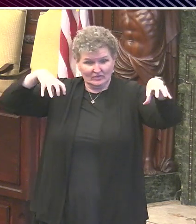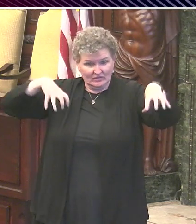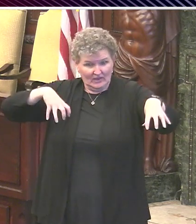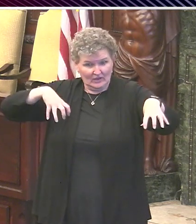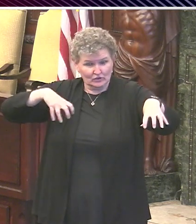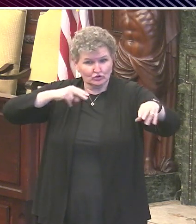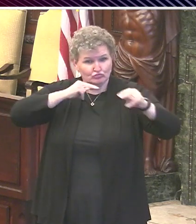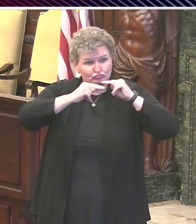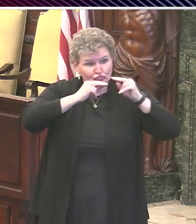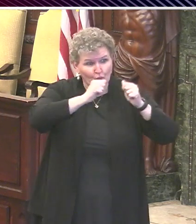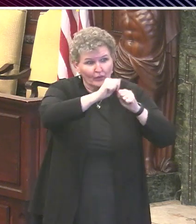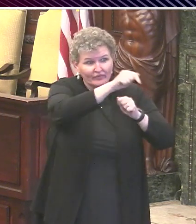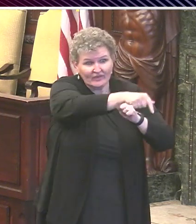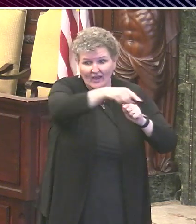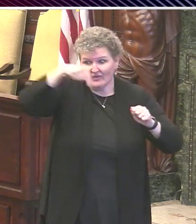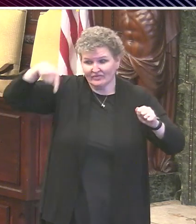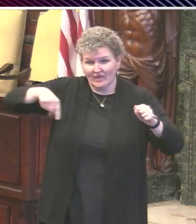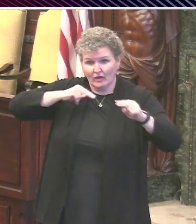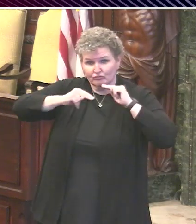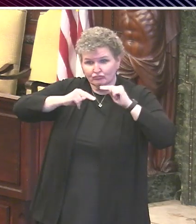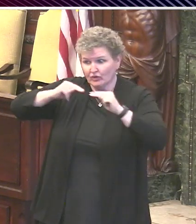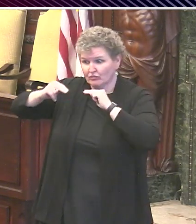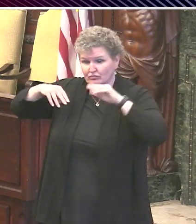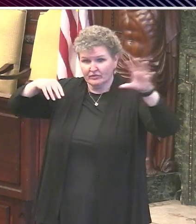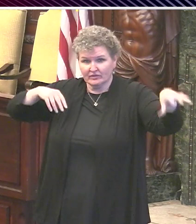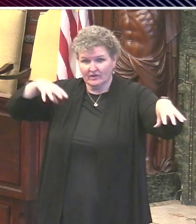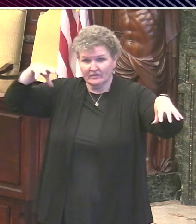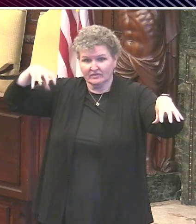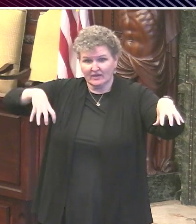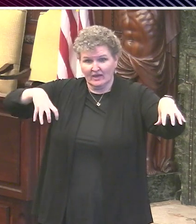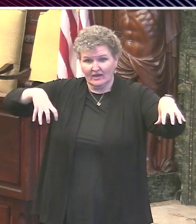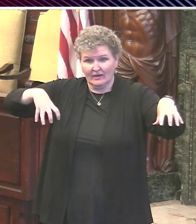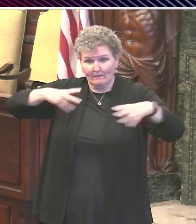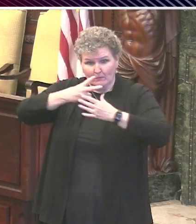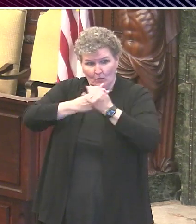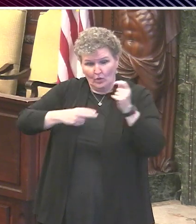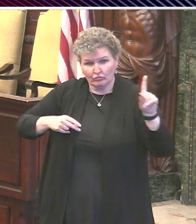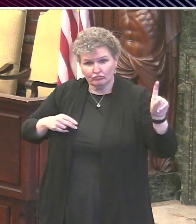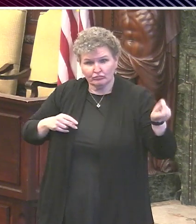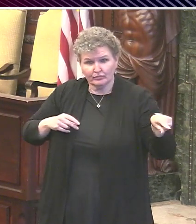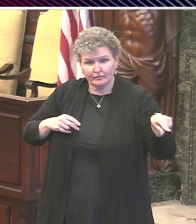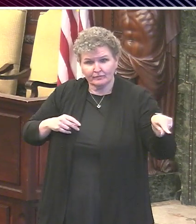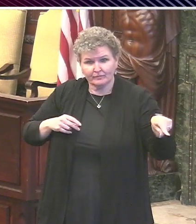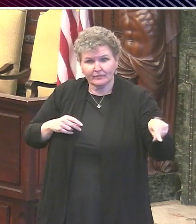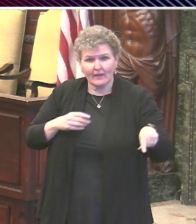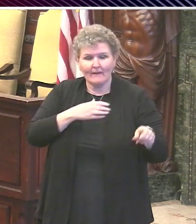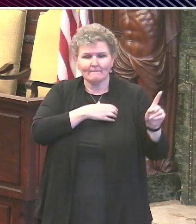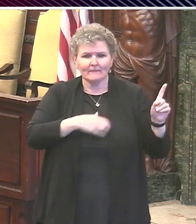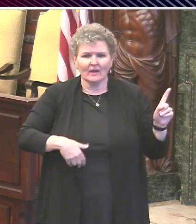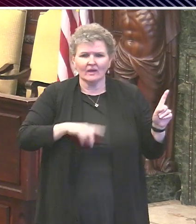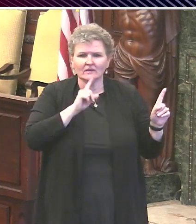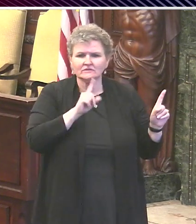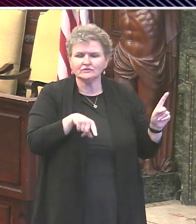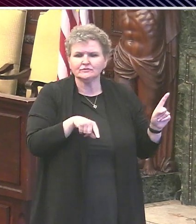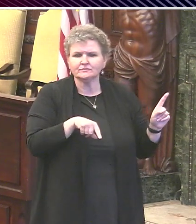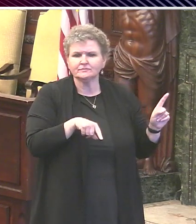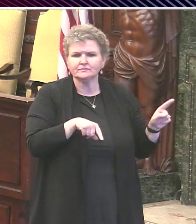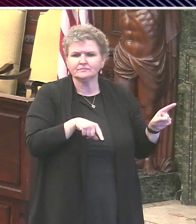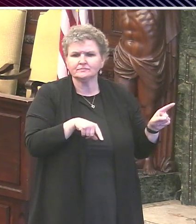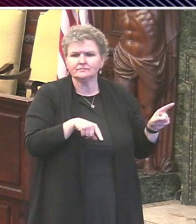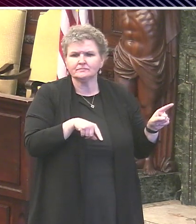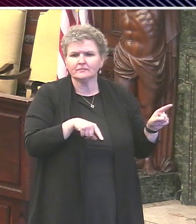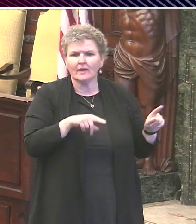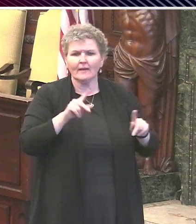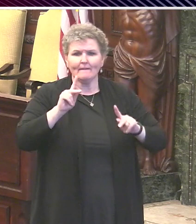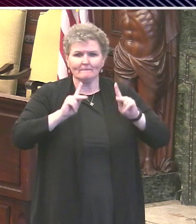the PHA? Yeah. My understanding is it's a delegation of people, which I believe